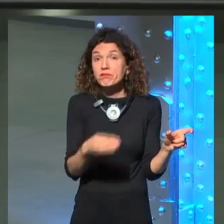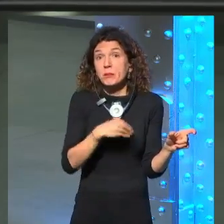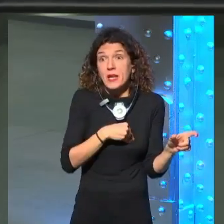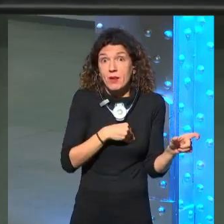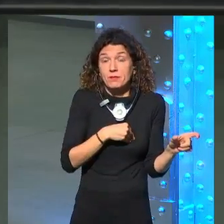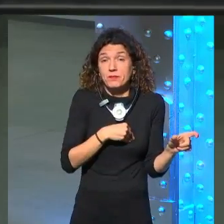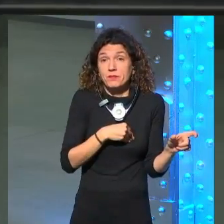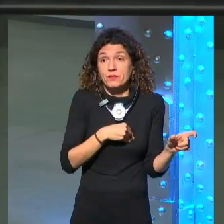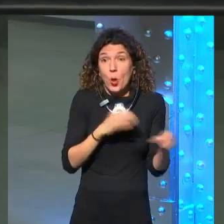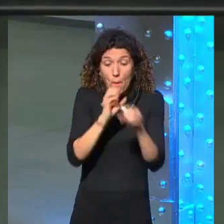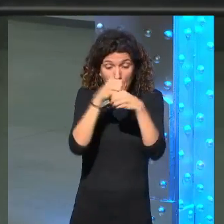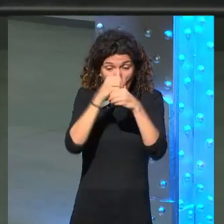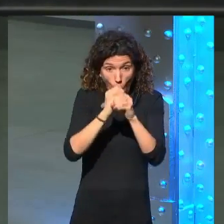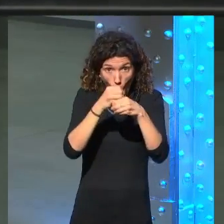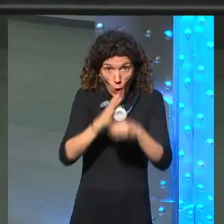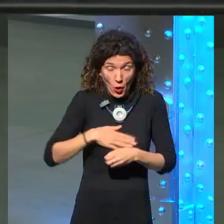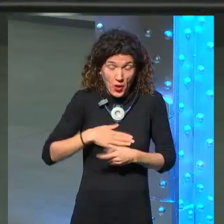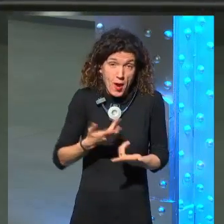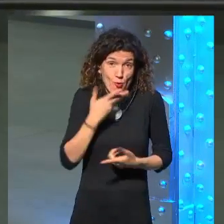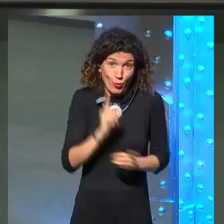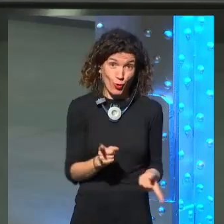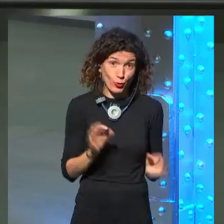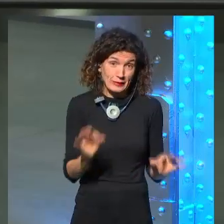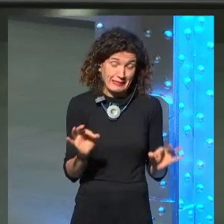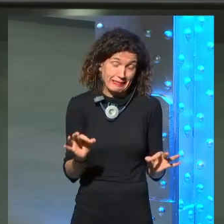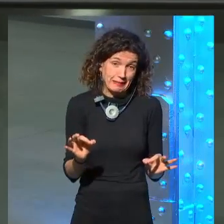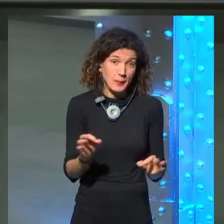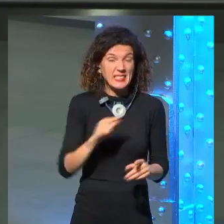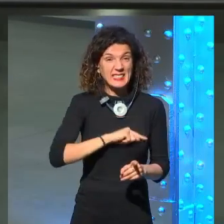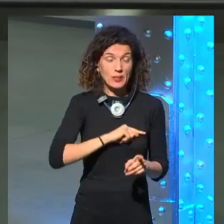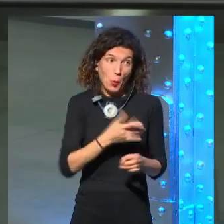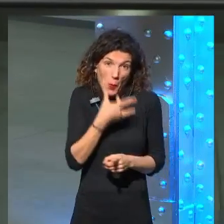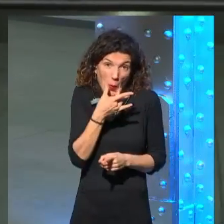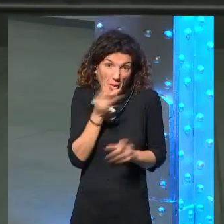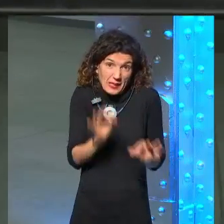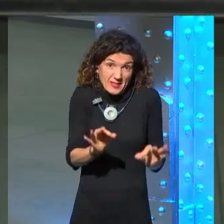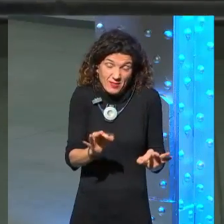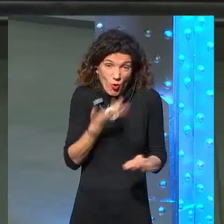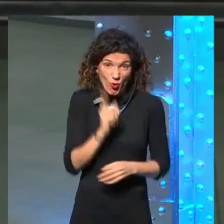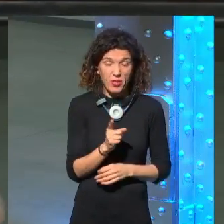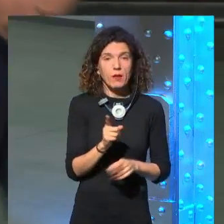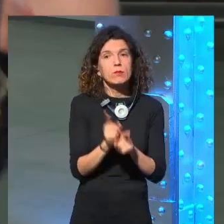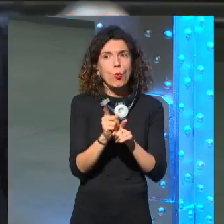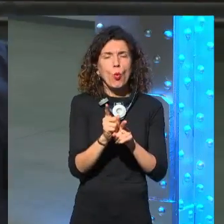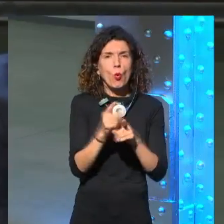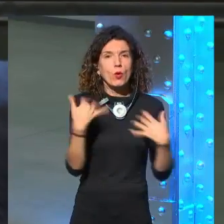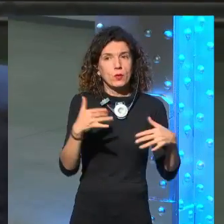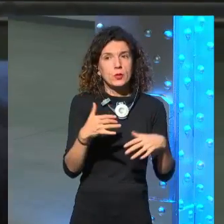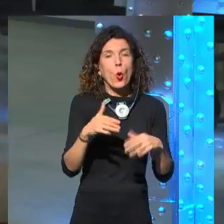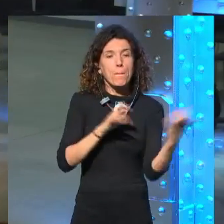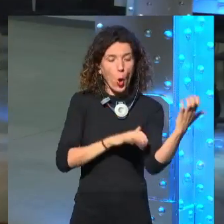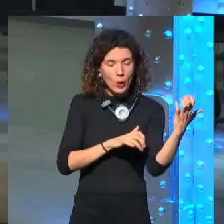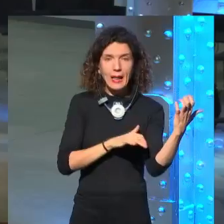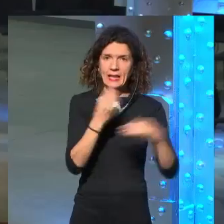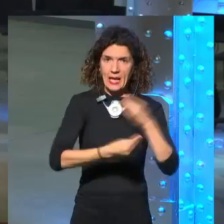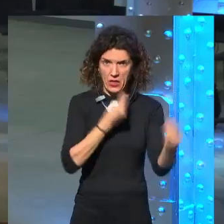is not my strong point. So I'm very embarrassed to admit that I was, in fact, in front of my laptop and I quickly pulled